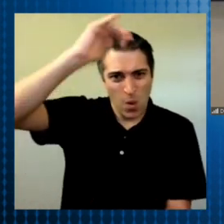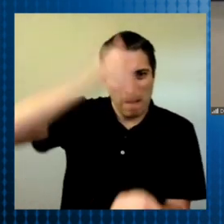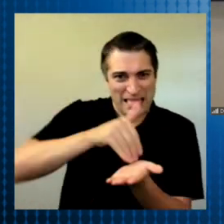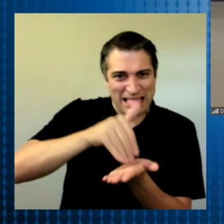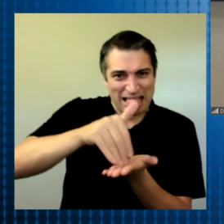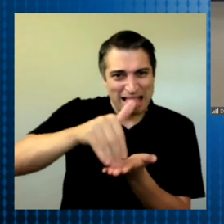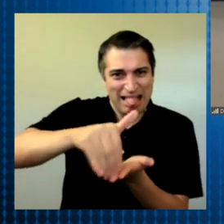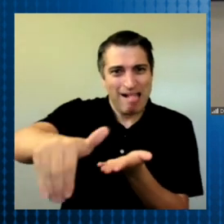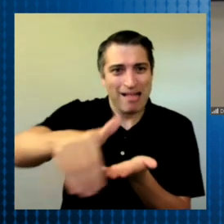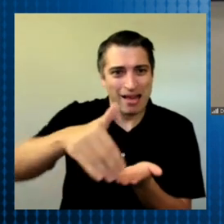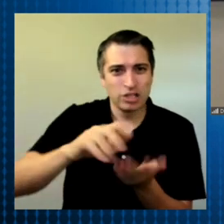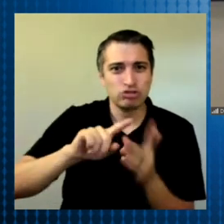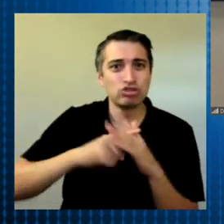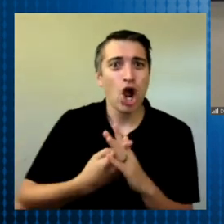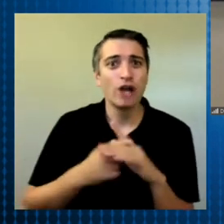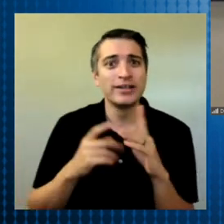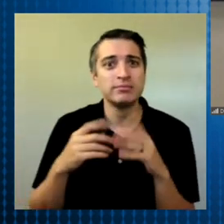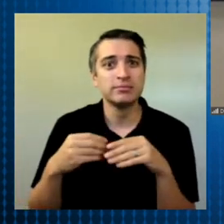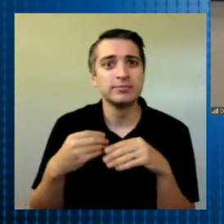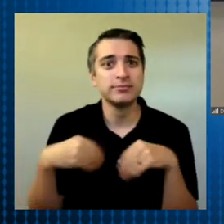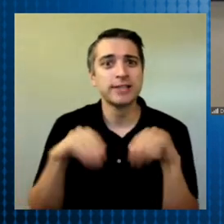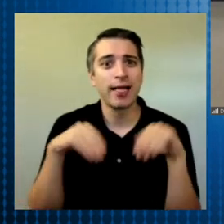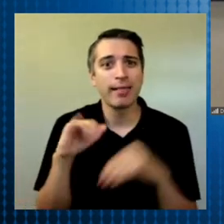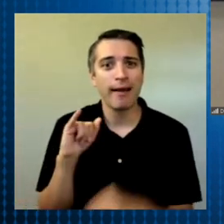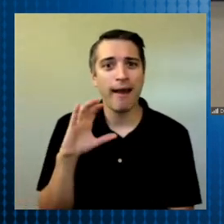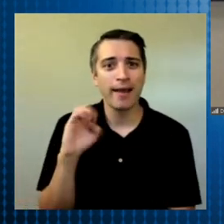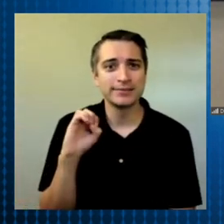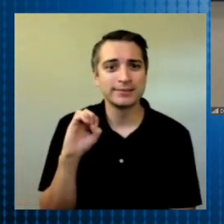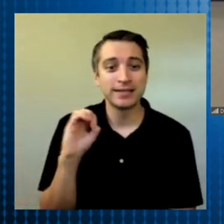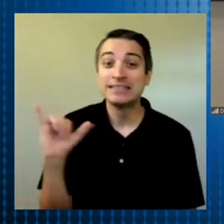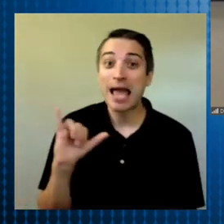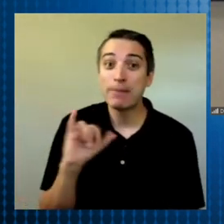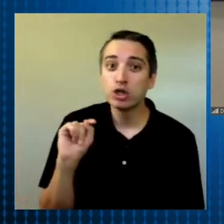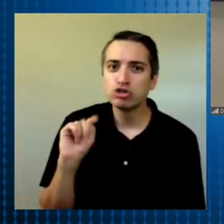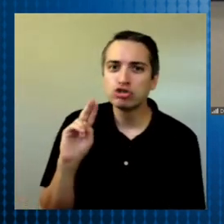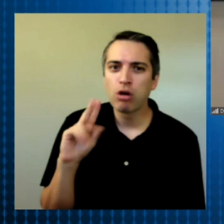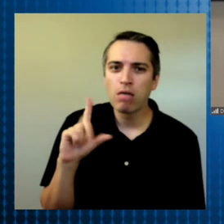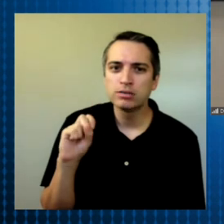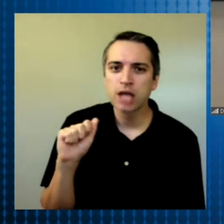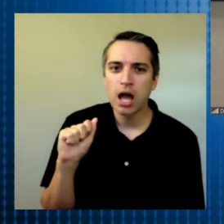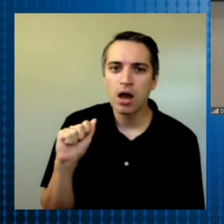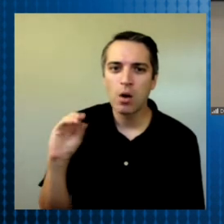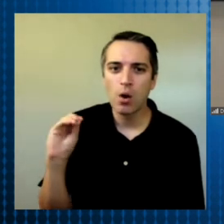your hometown, Tulsa, Oklahoma, but now I've fallen in love with,